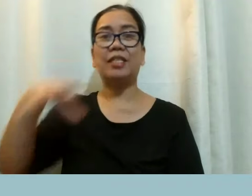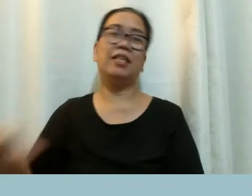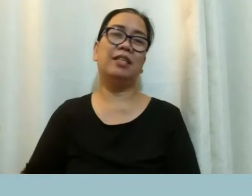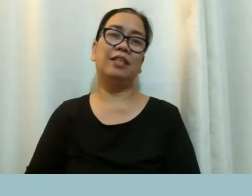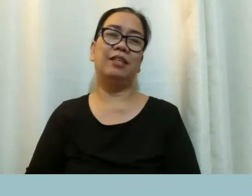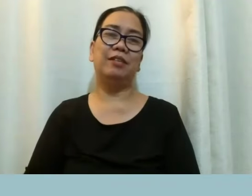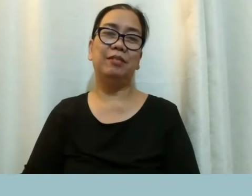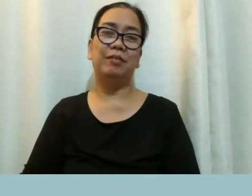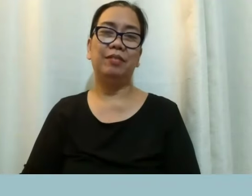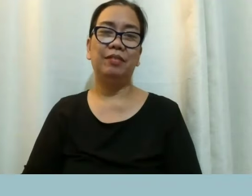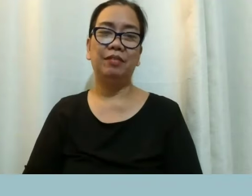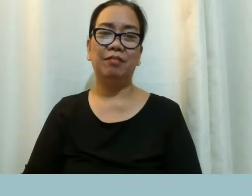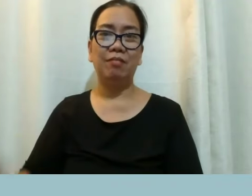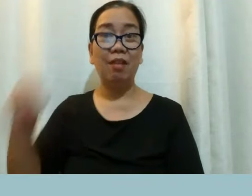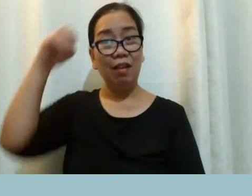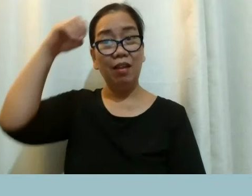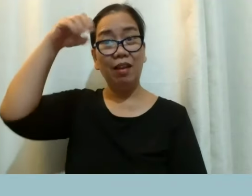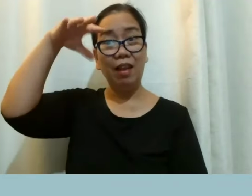light.